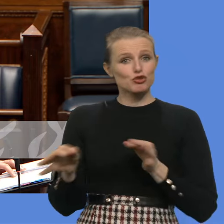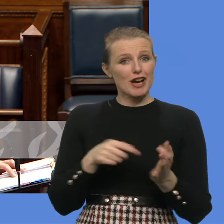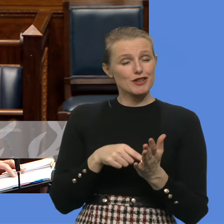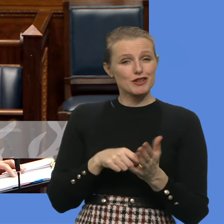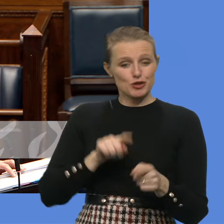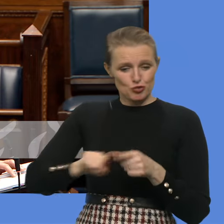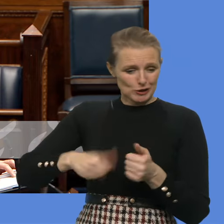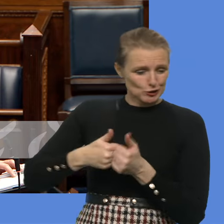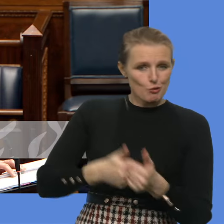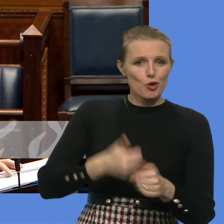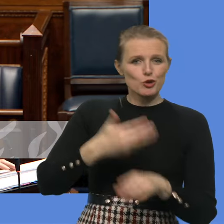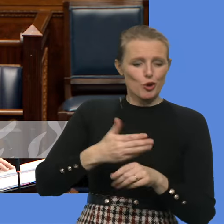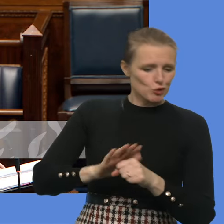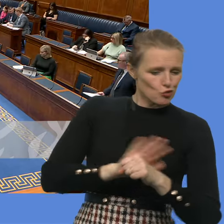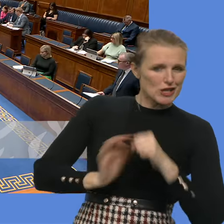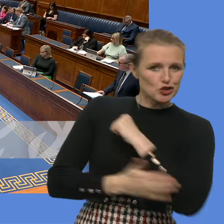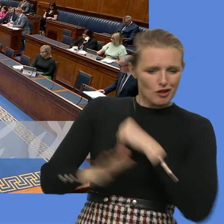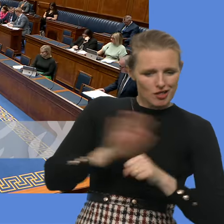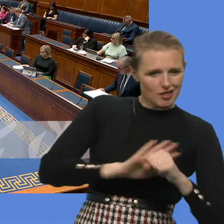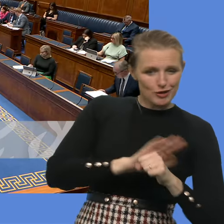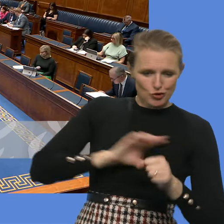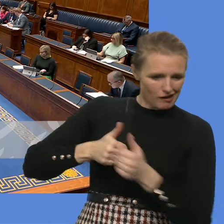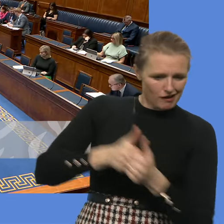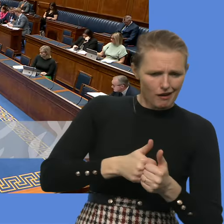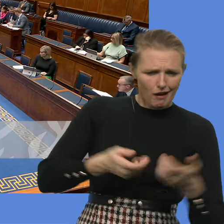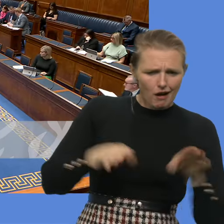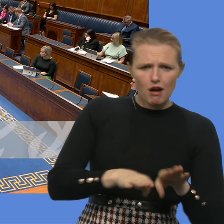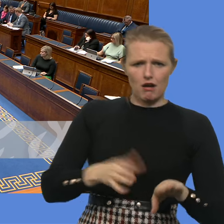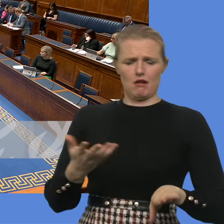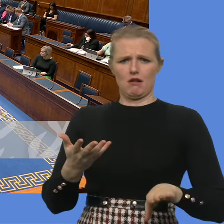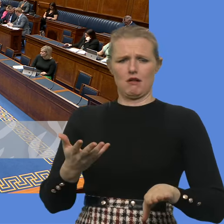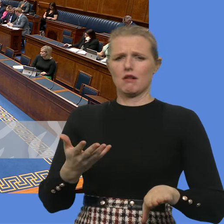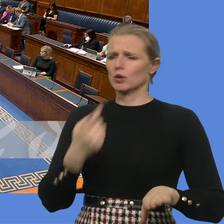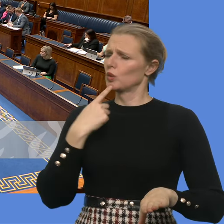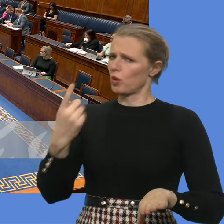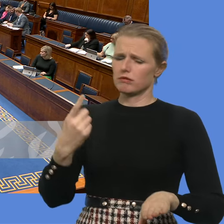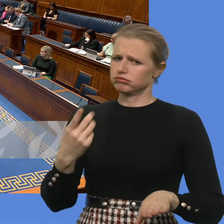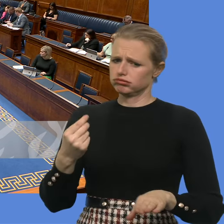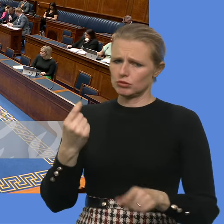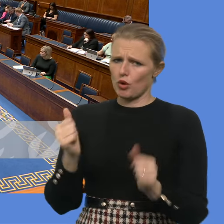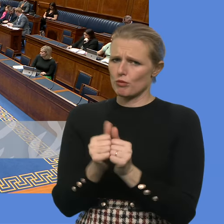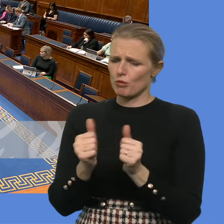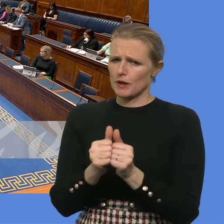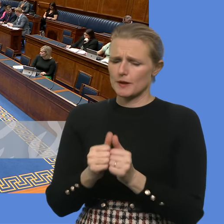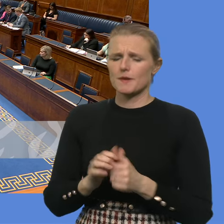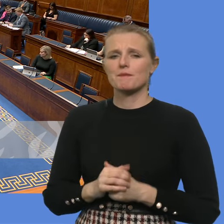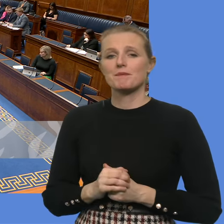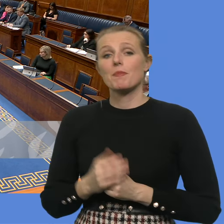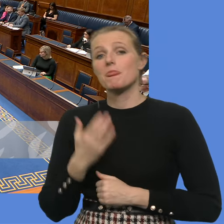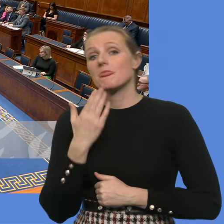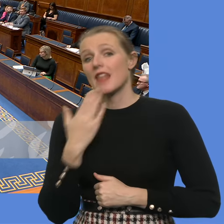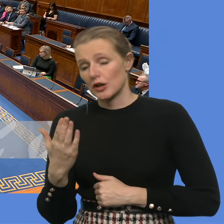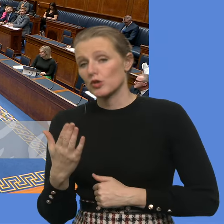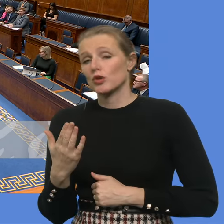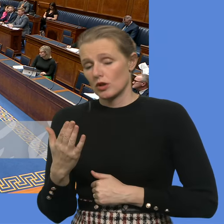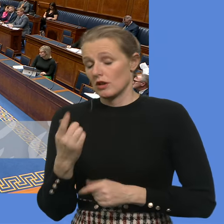support more jobs in regional areas. Australia. Thank you, Mr. Speaker, and thank the Minister for that position